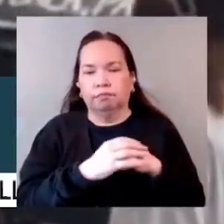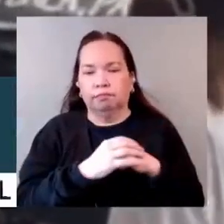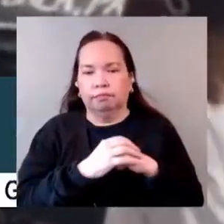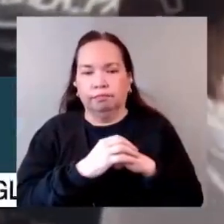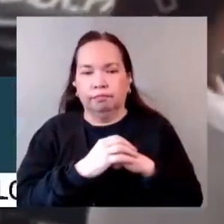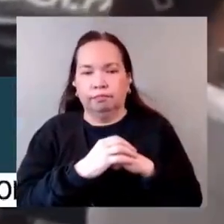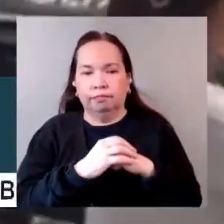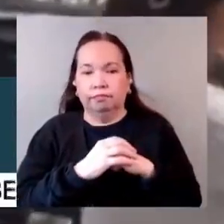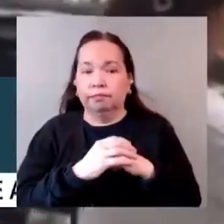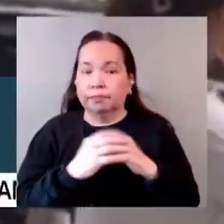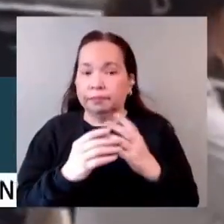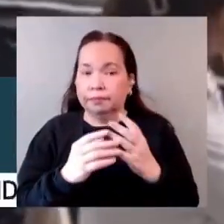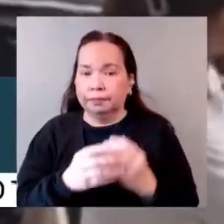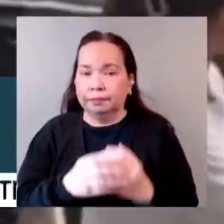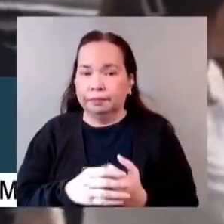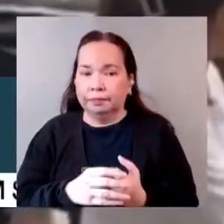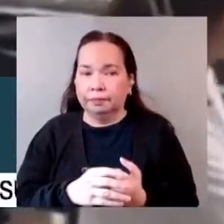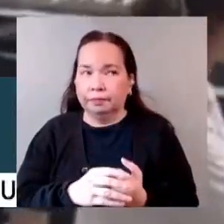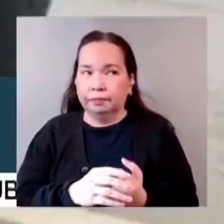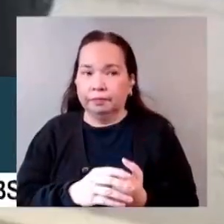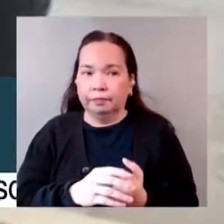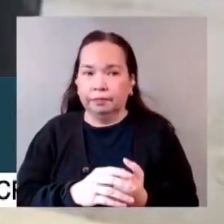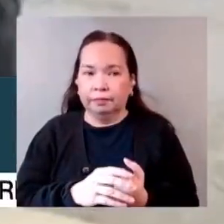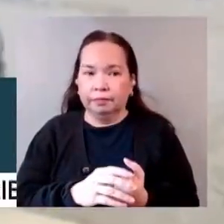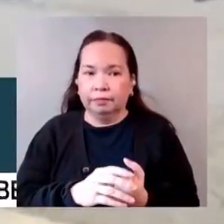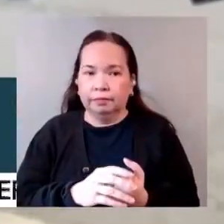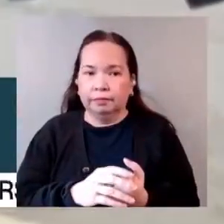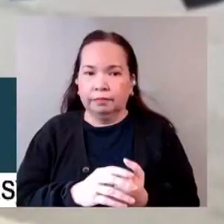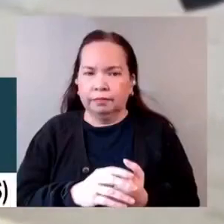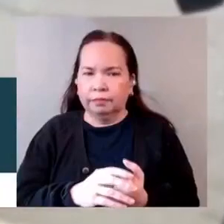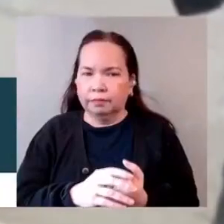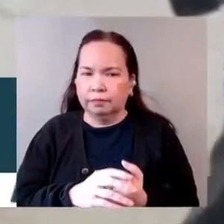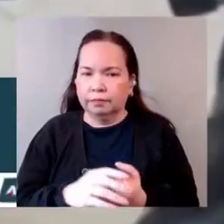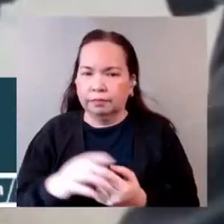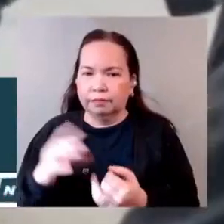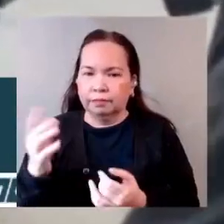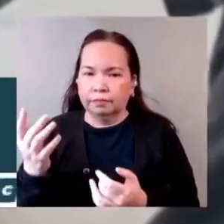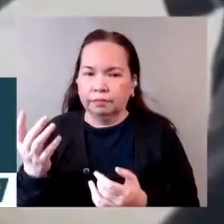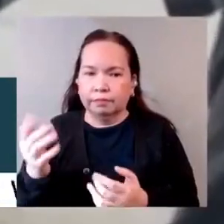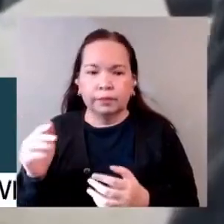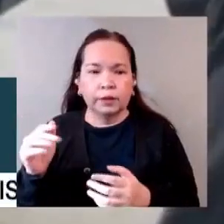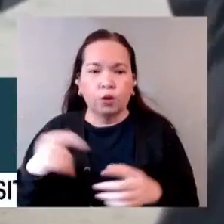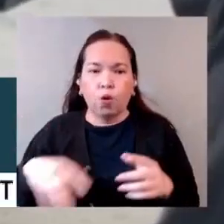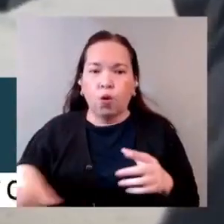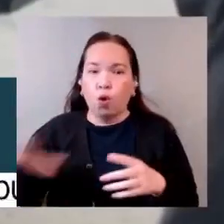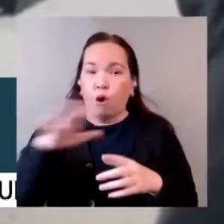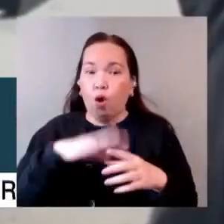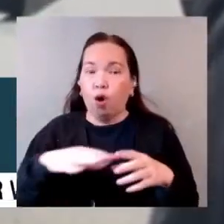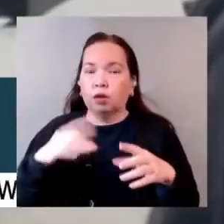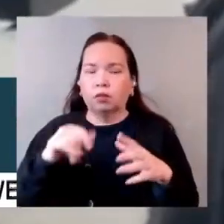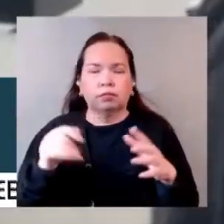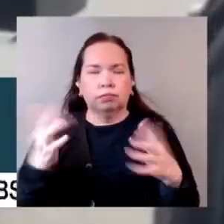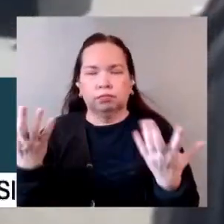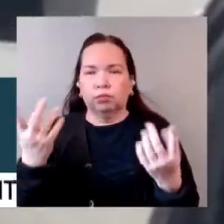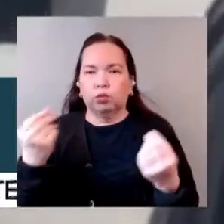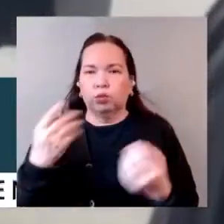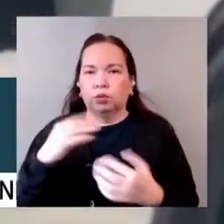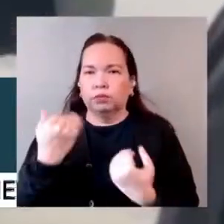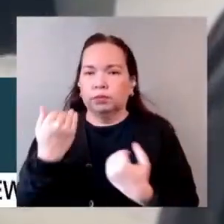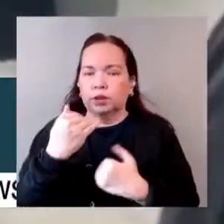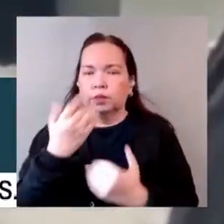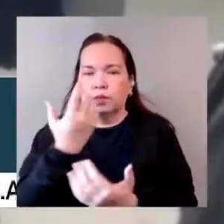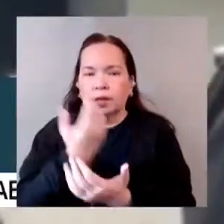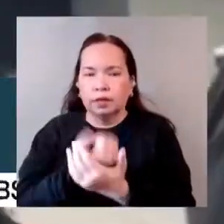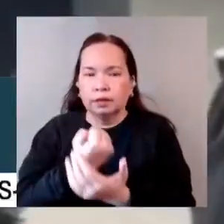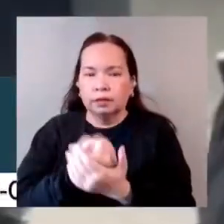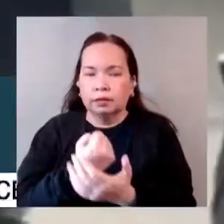and 415 for non-agriculture. The scheme shall be applied to all minimum wage earners within Bohol, Cebu, Negros Oriental,